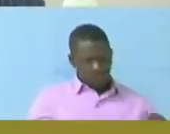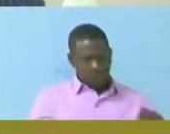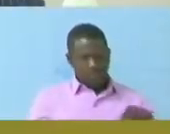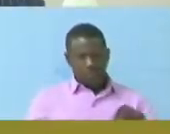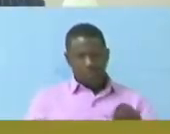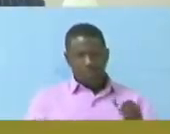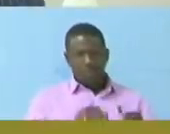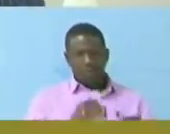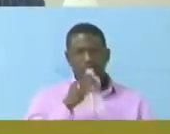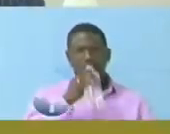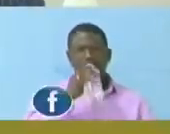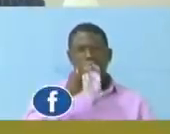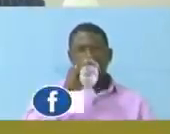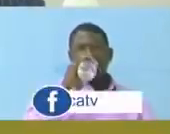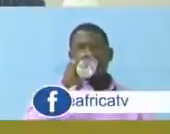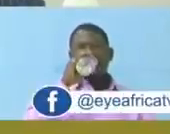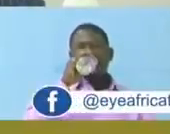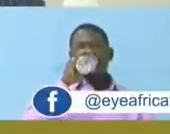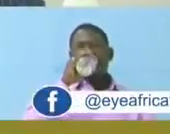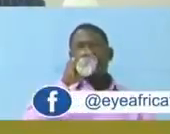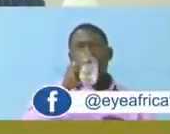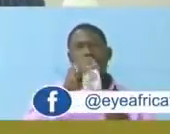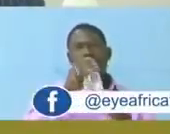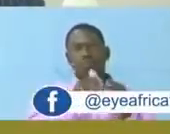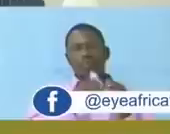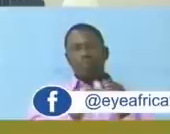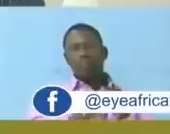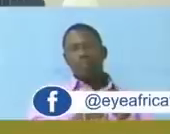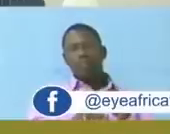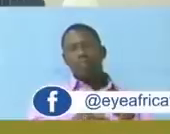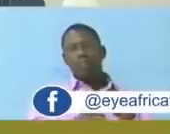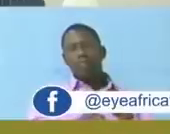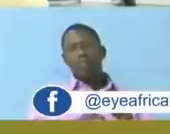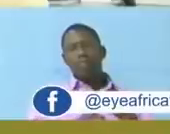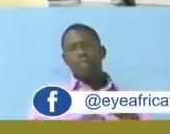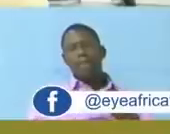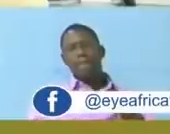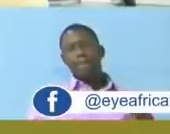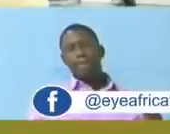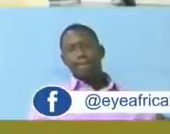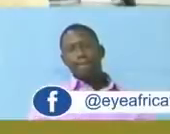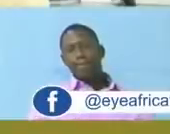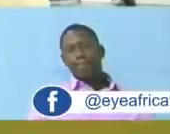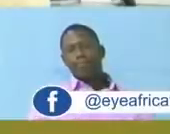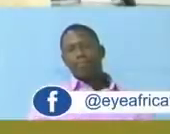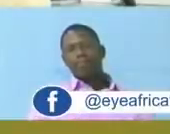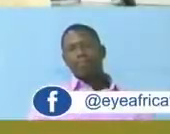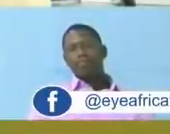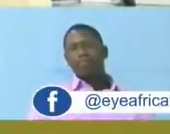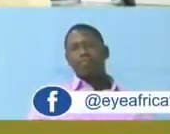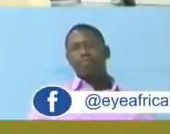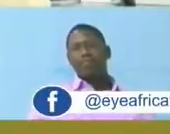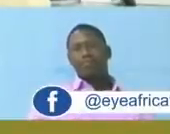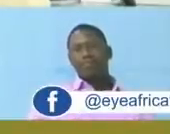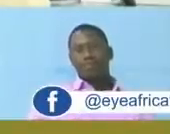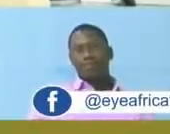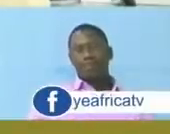Puruka ibe saundin saundin kafo ya kari nyininka. Of course.